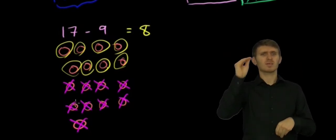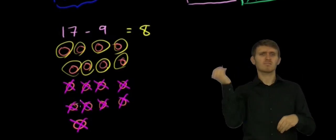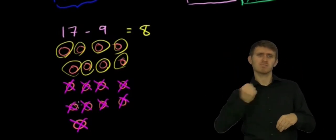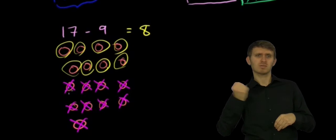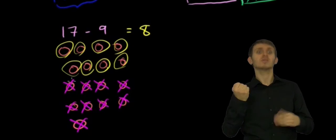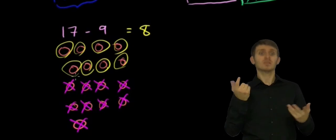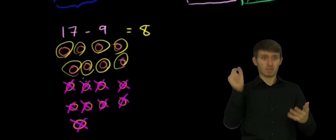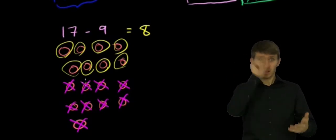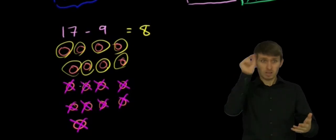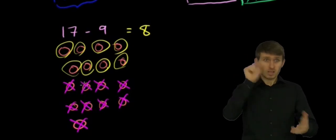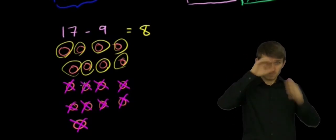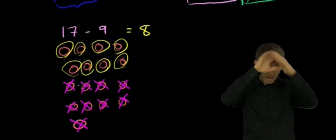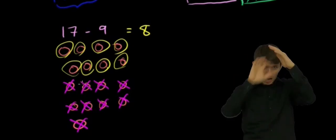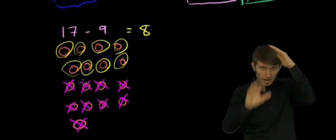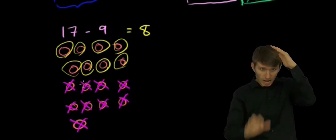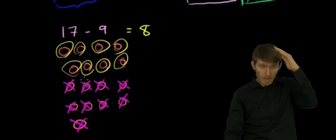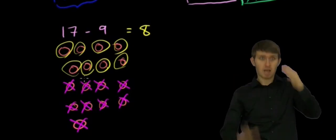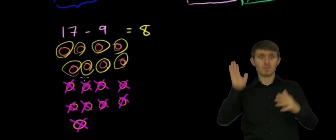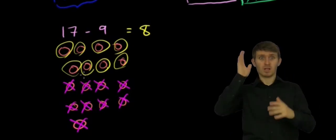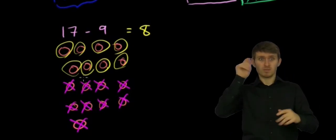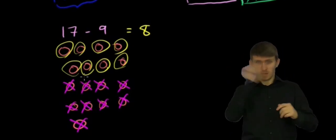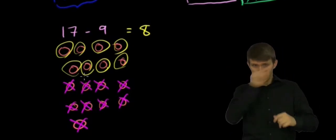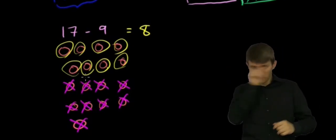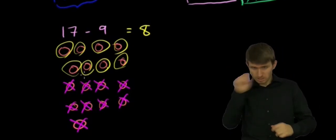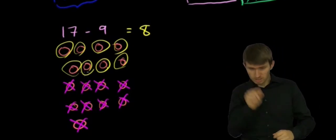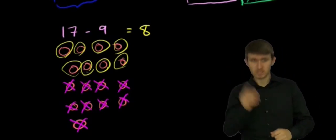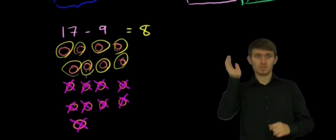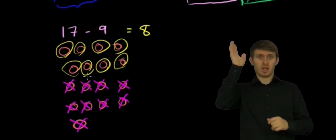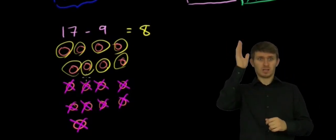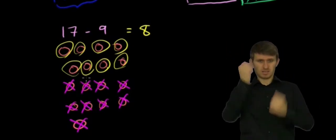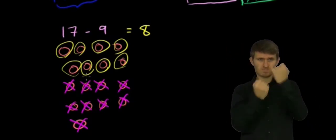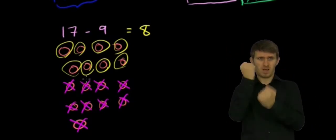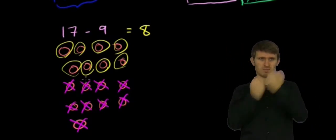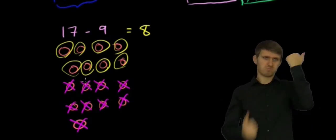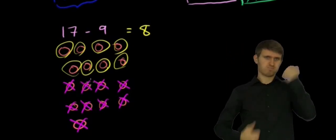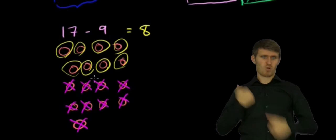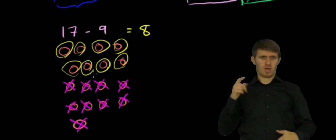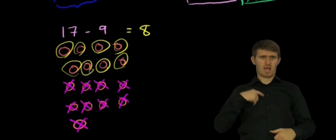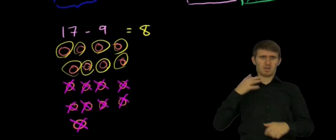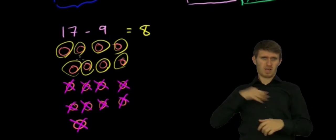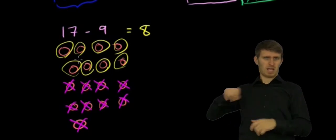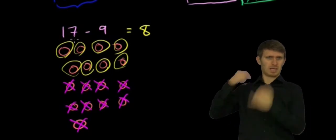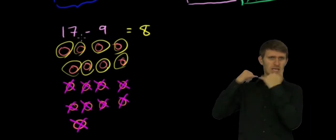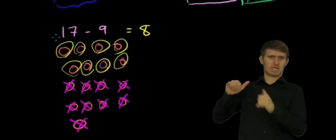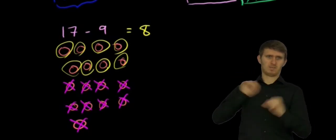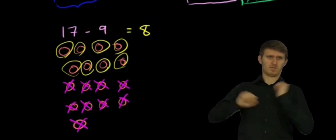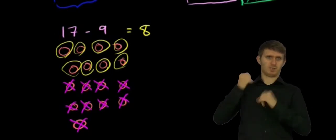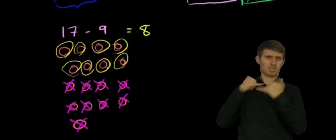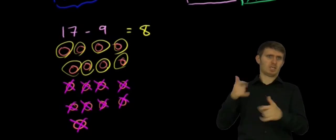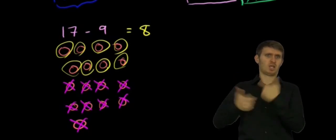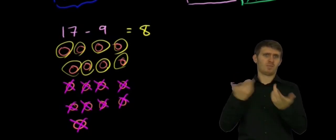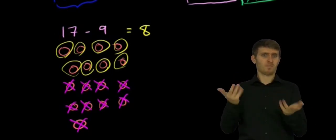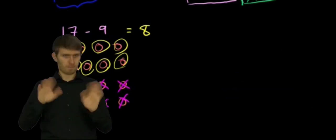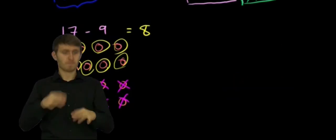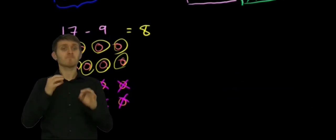to draw all of these circles and then scratch out things. And it would have wasted paper and time. And well, we have other things to do. So another way you could do it,